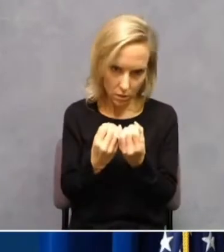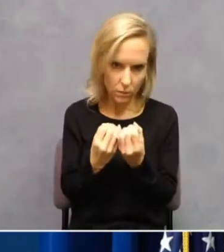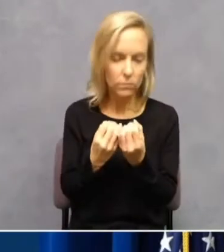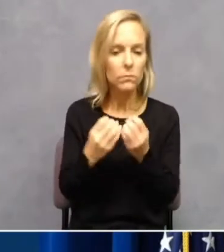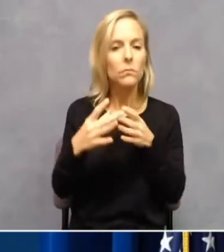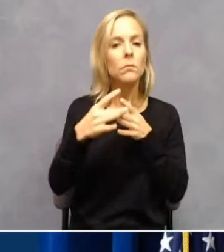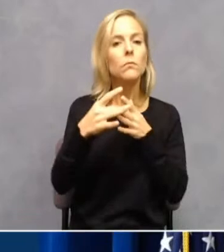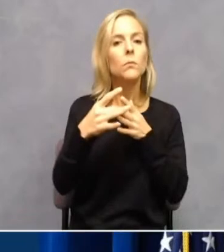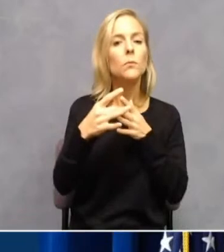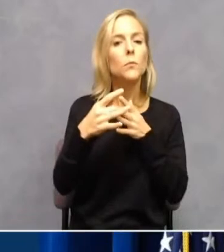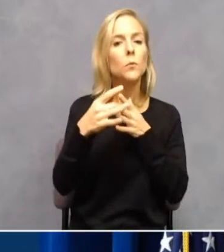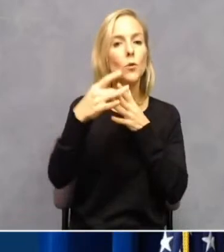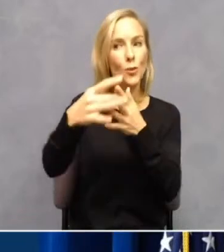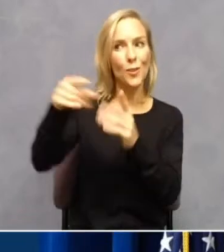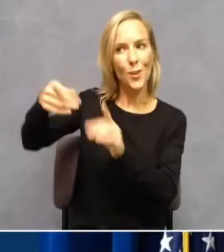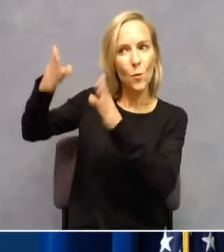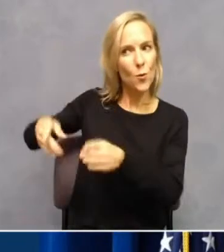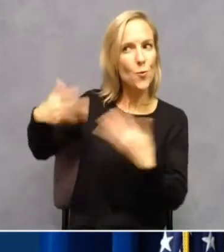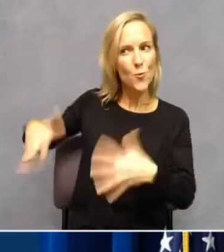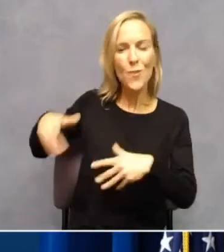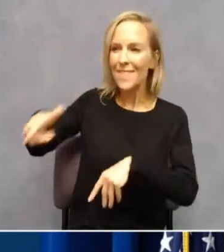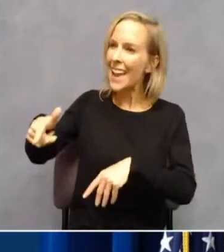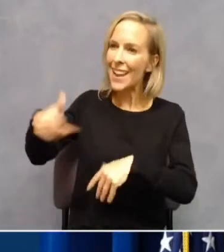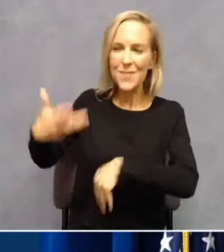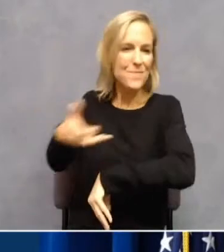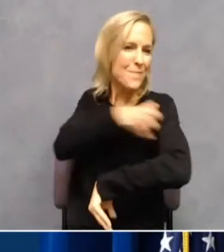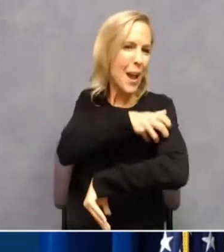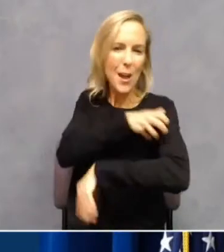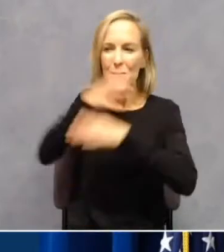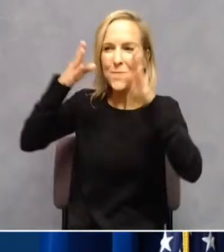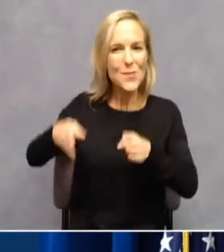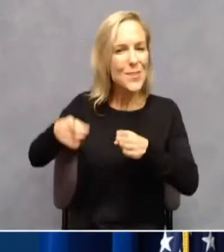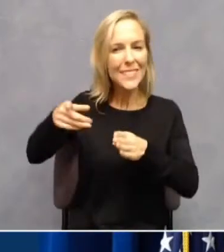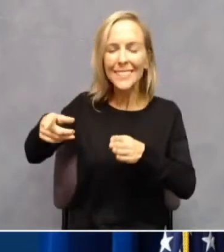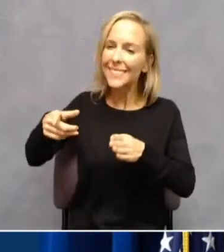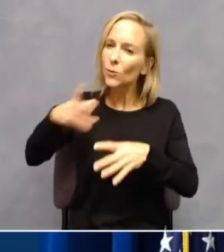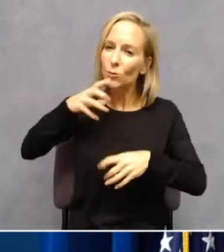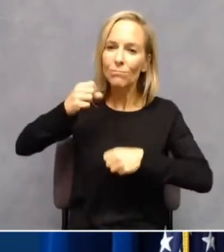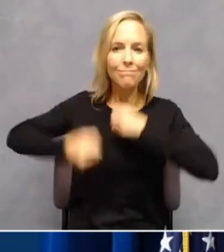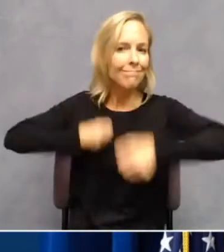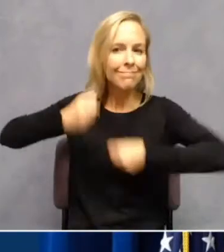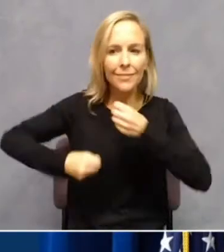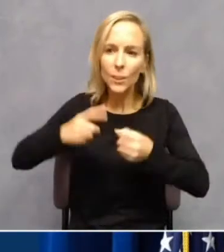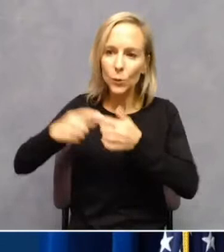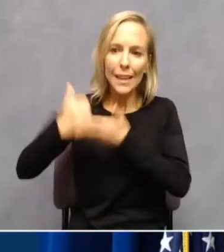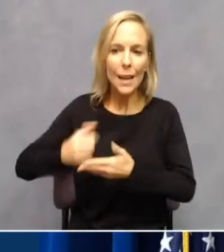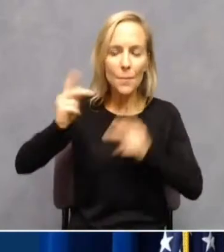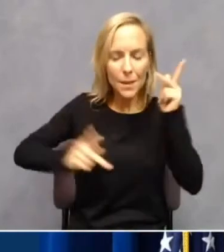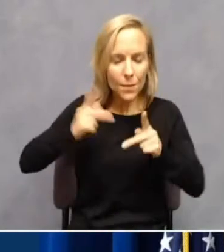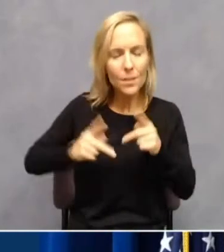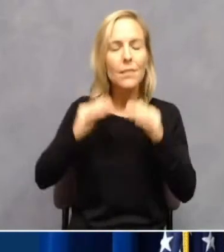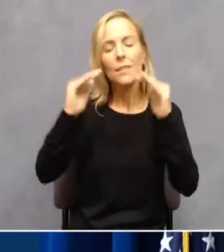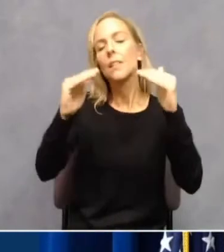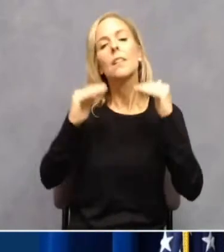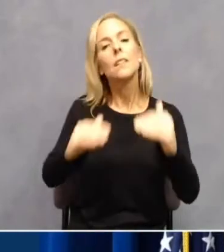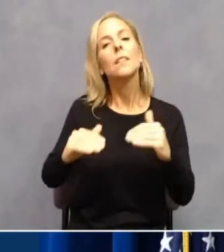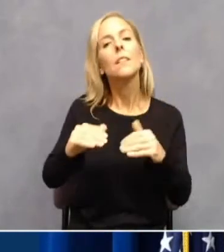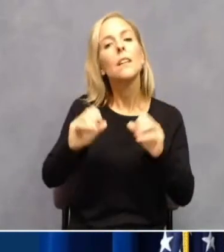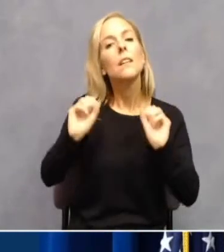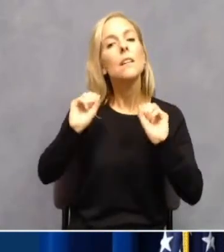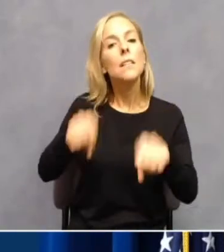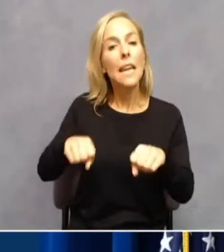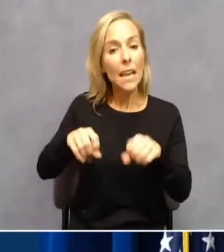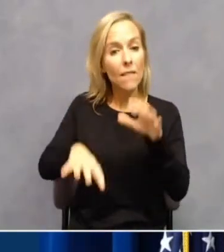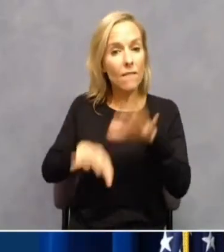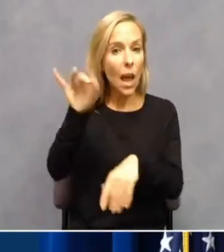who's a true powerhouse, wants to help those around them. Full list of VOCA subaward recipients can be found on the Justice